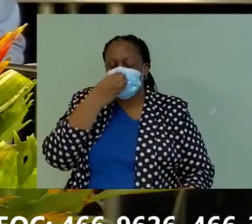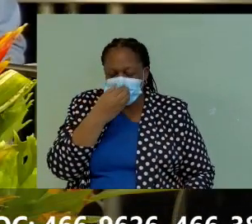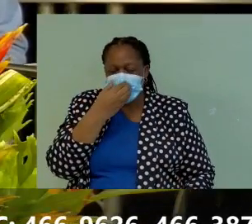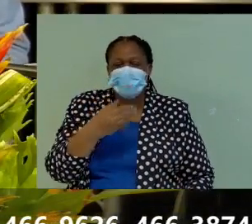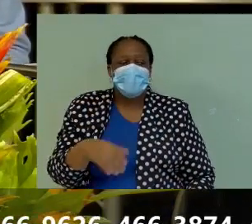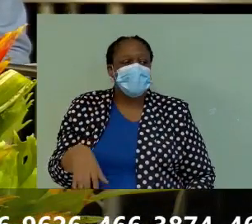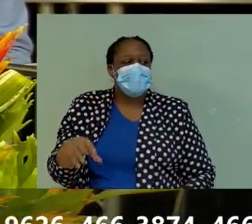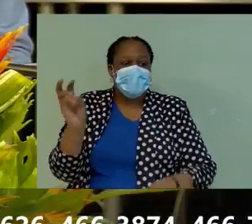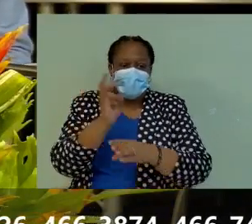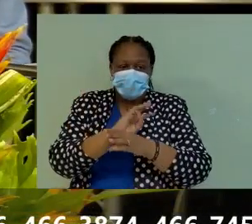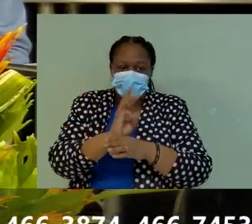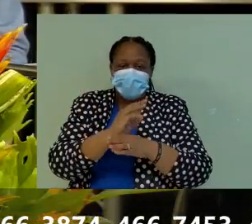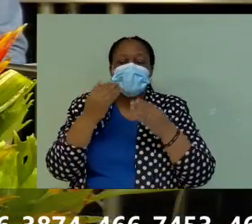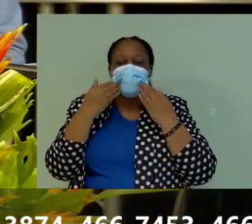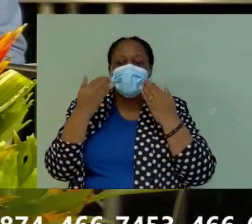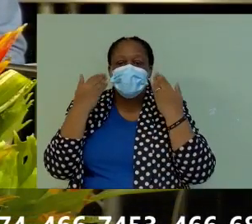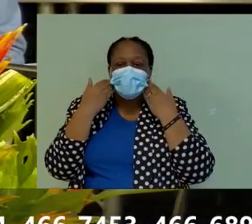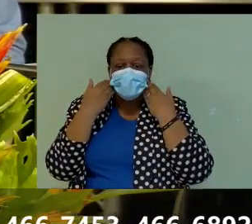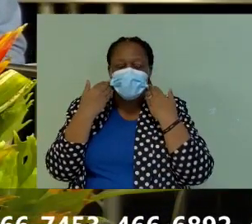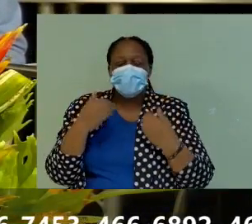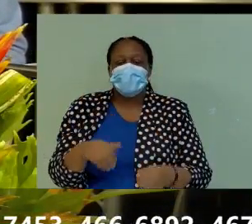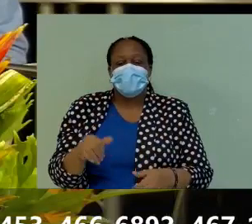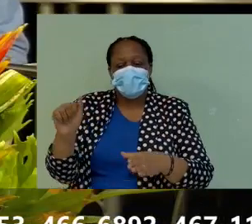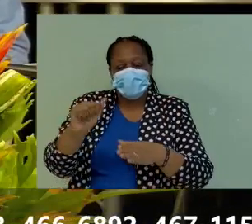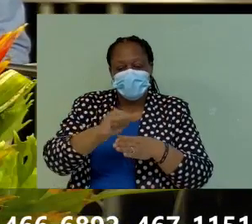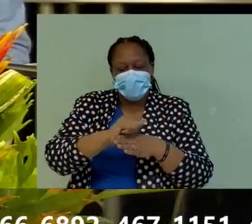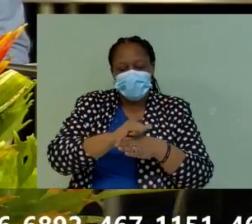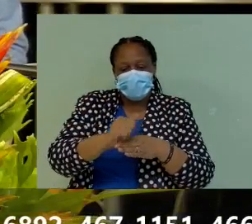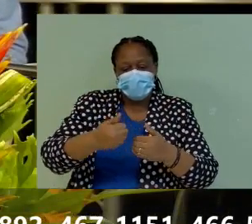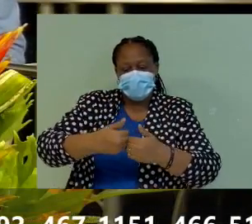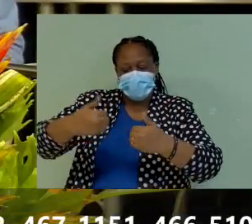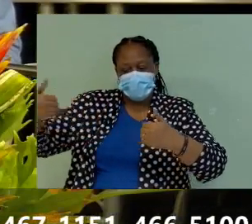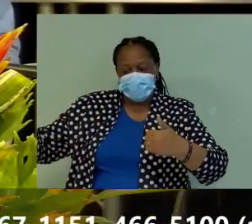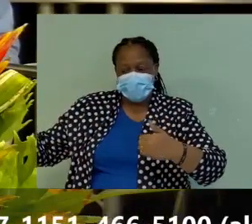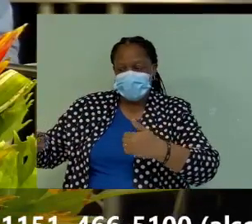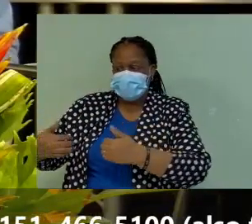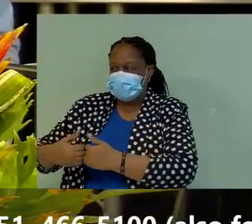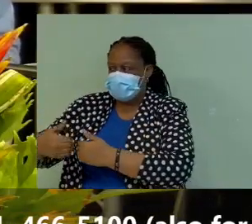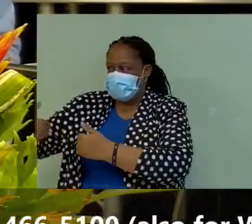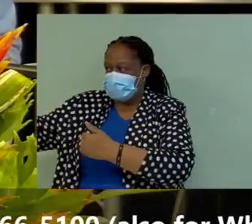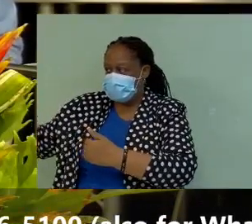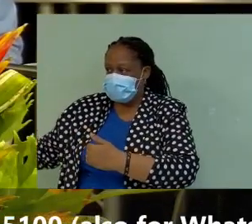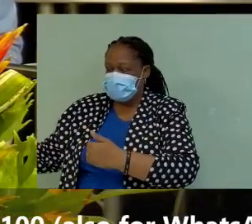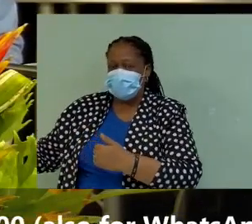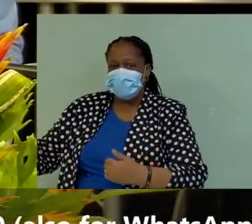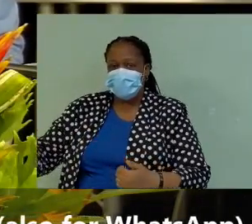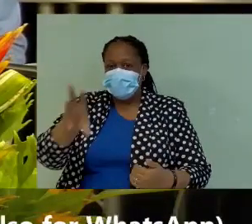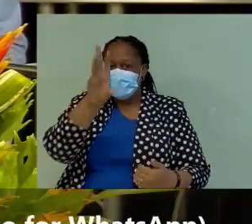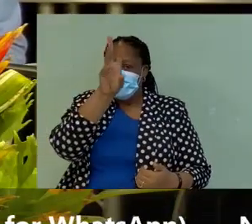mask. Practice social distancing. Stay 6 feet apart